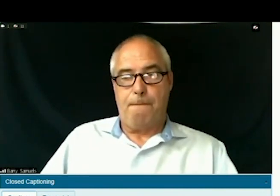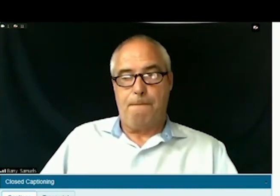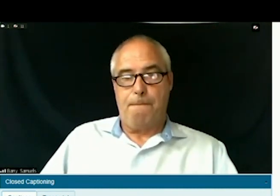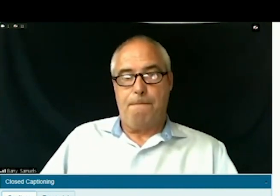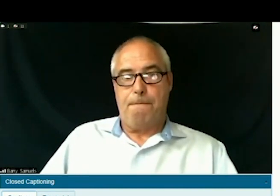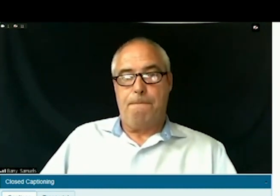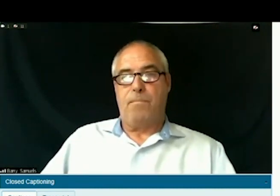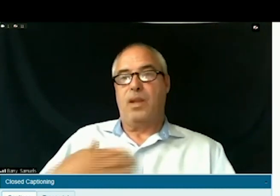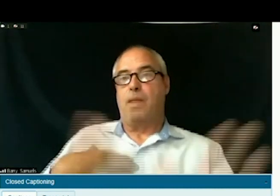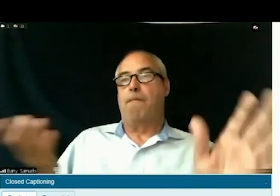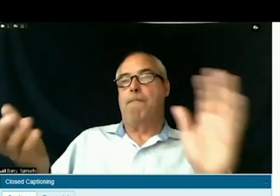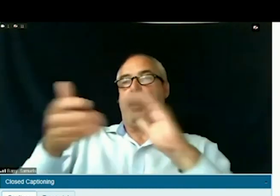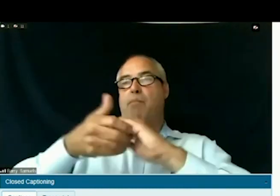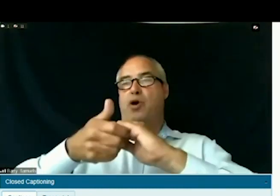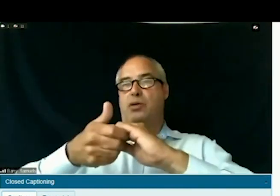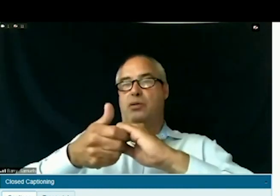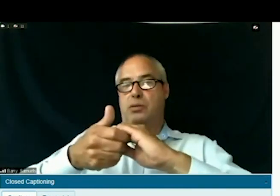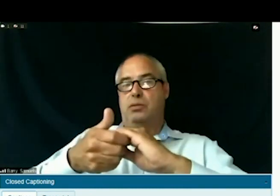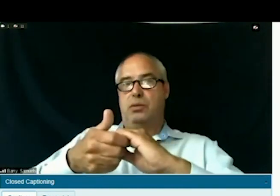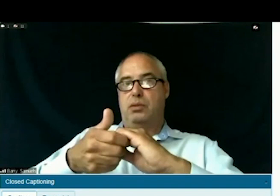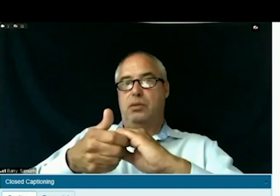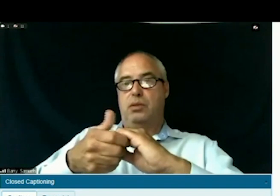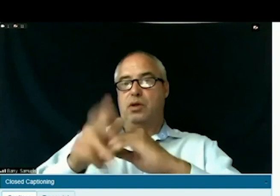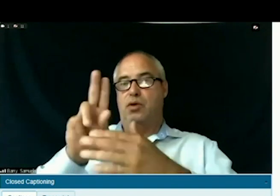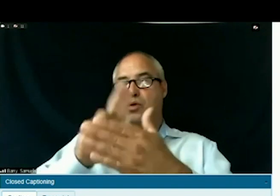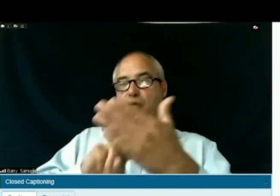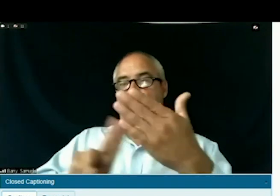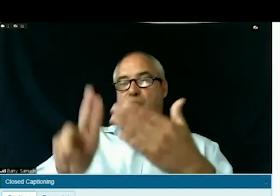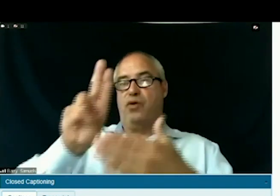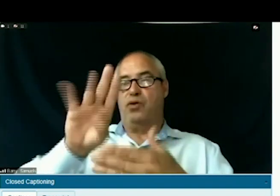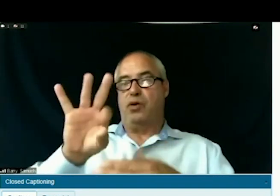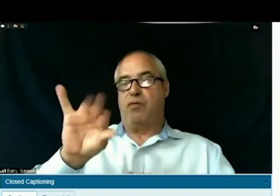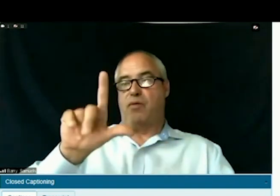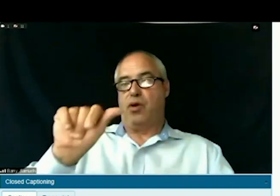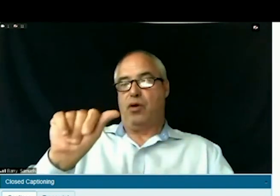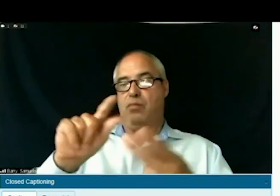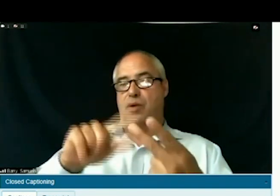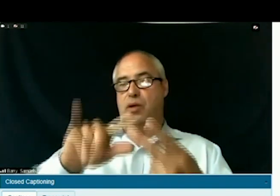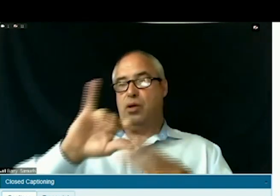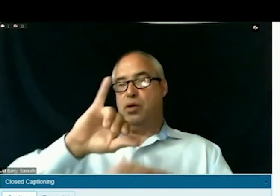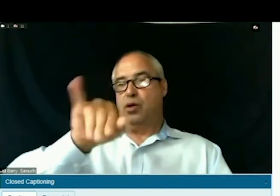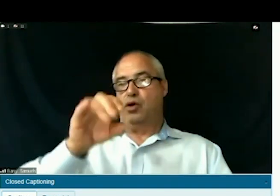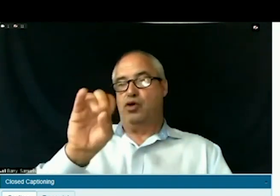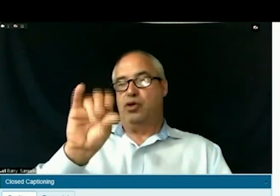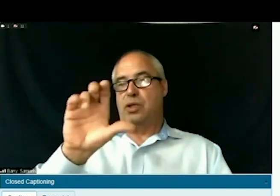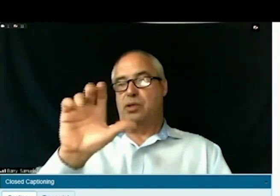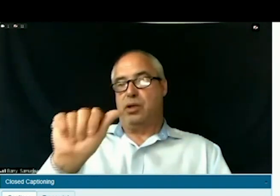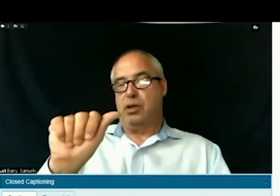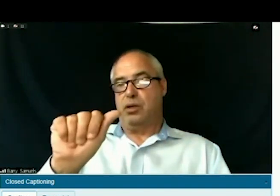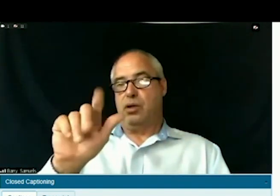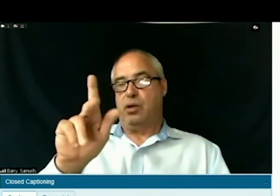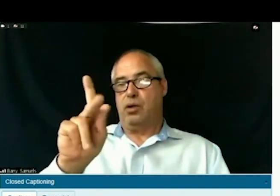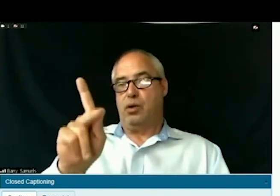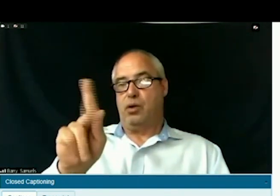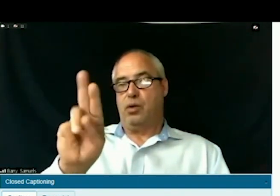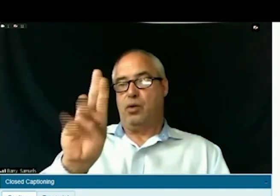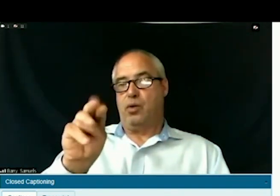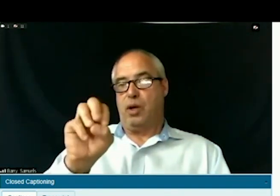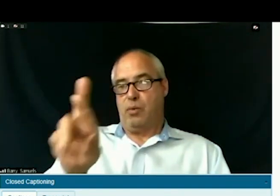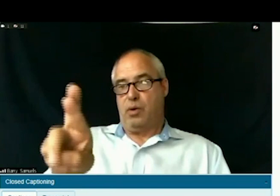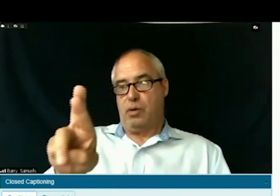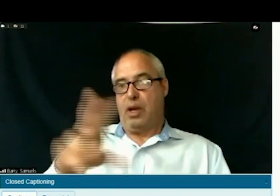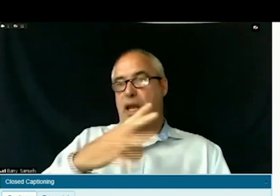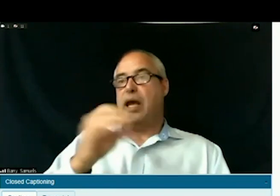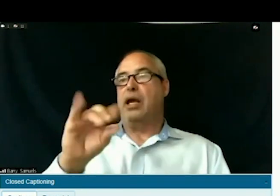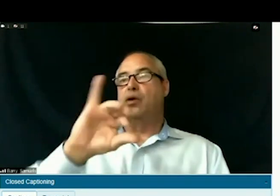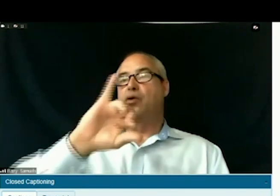My partners in this are the University of Florida, Jessica Kramer, and Joan Beasley, the Center for Stark Services